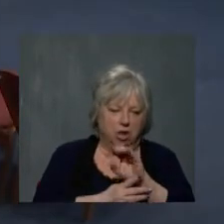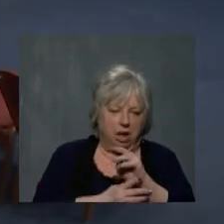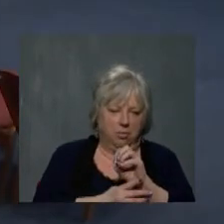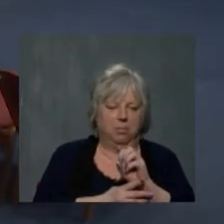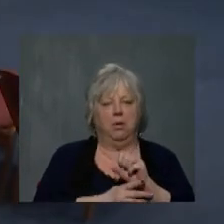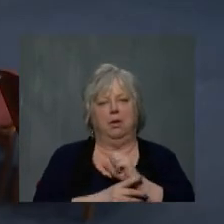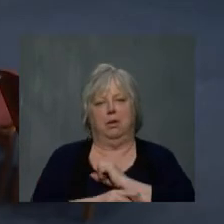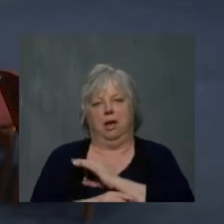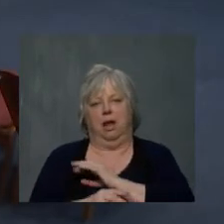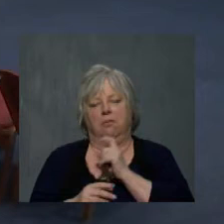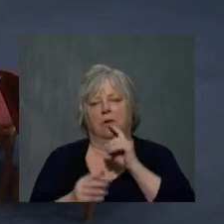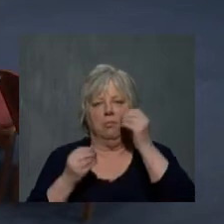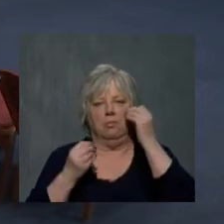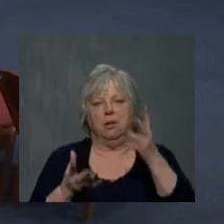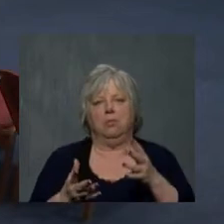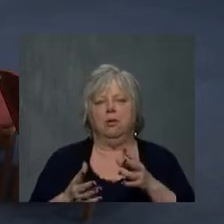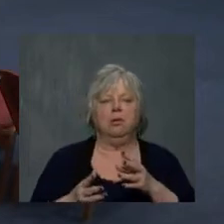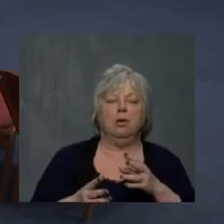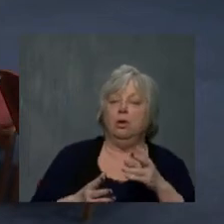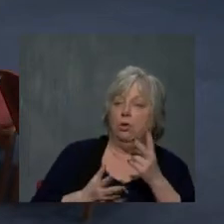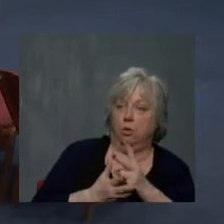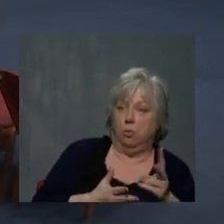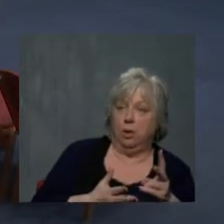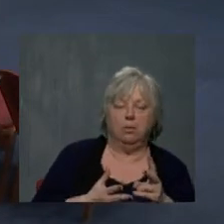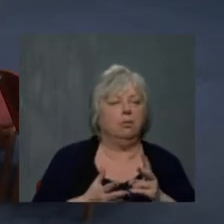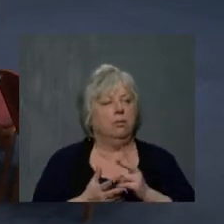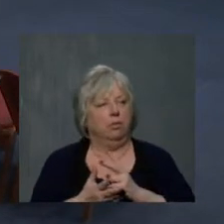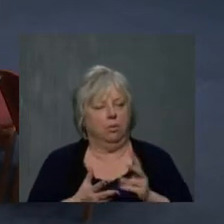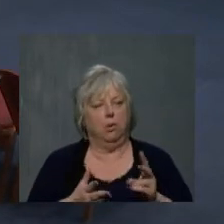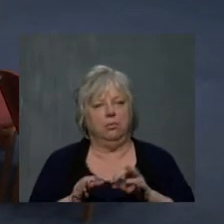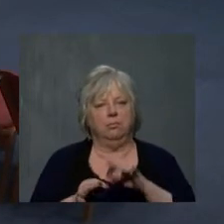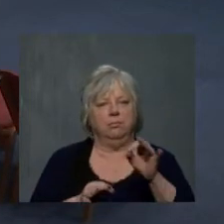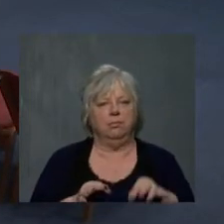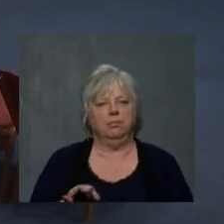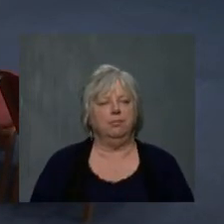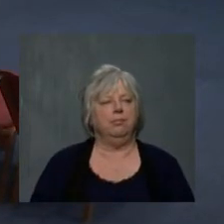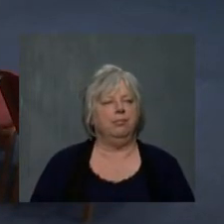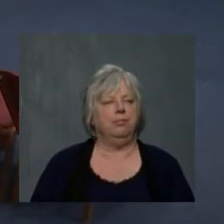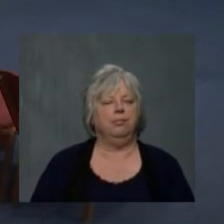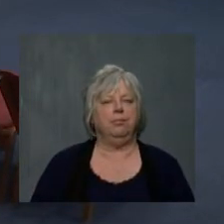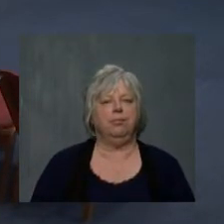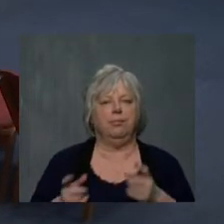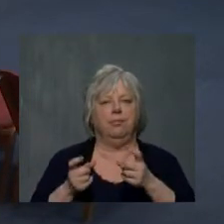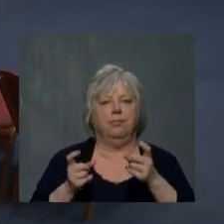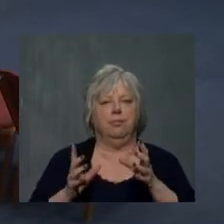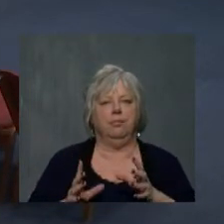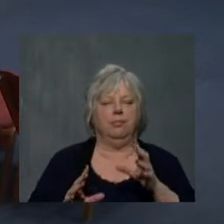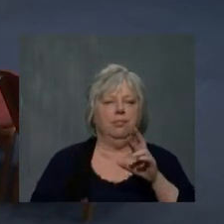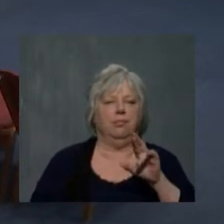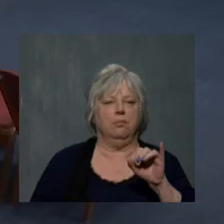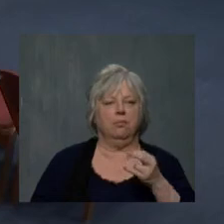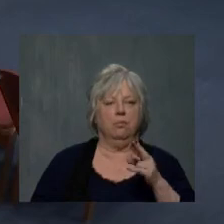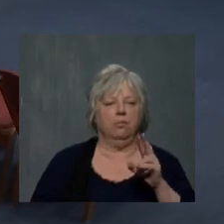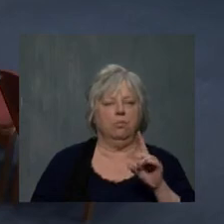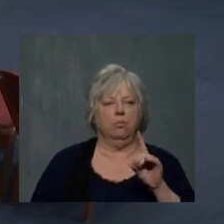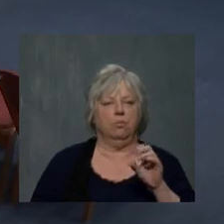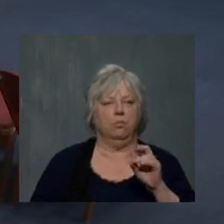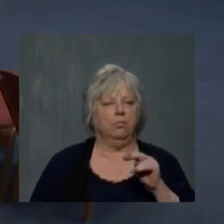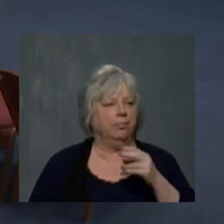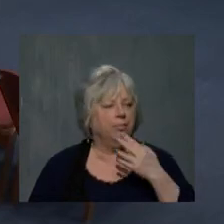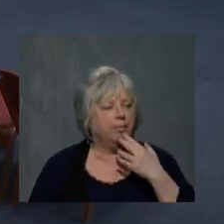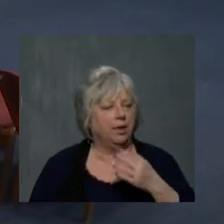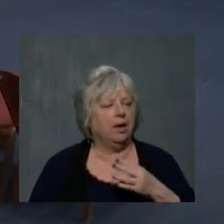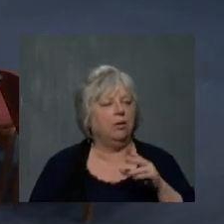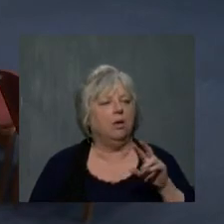you. 2 weeks. 2 weeks. Mm-hmm. Director Richardson. Yes, Vice Mayor. Thank you, Lance.